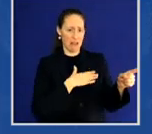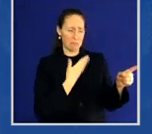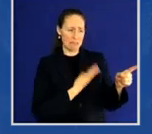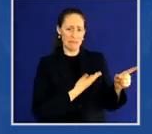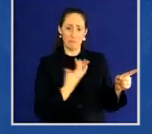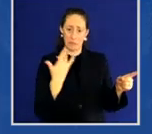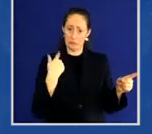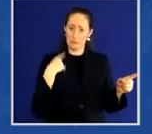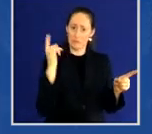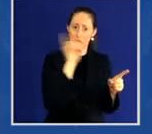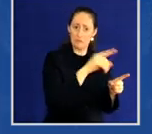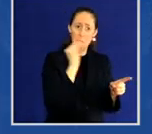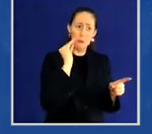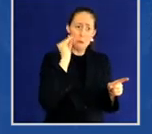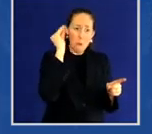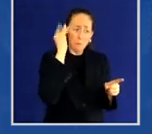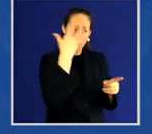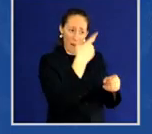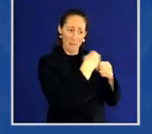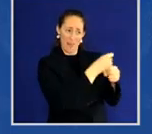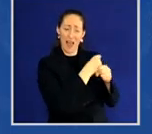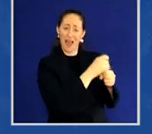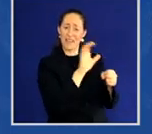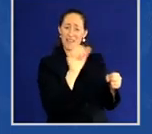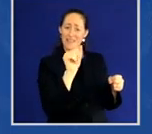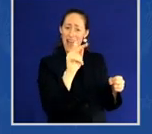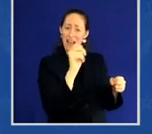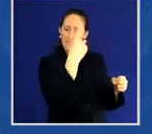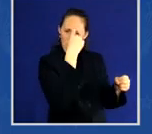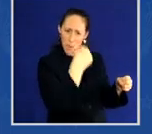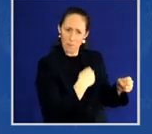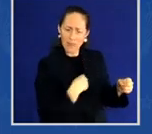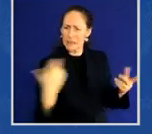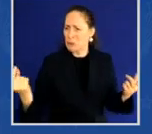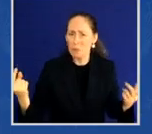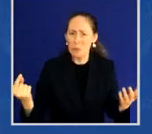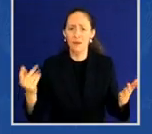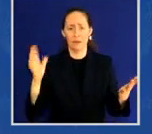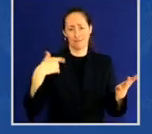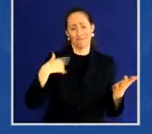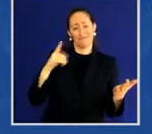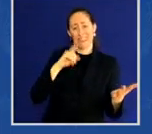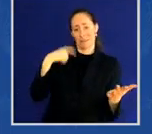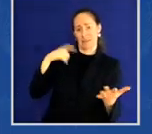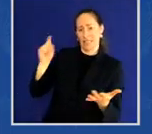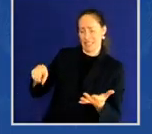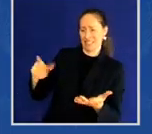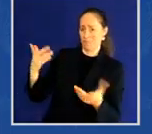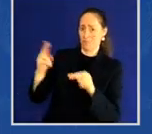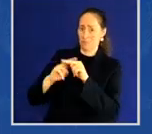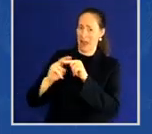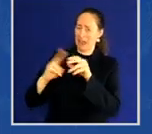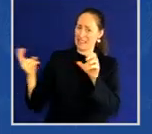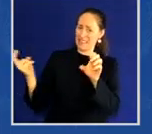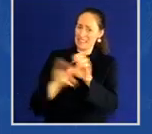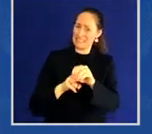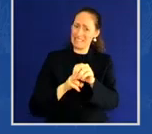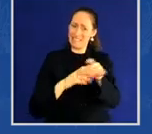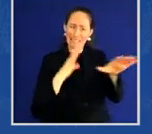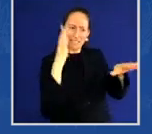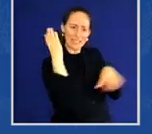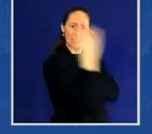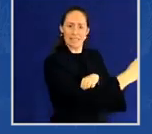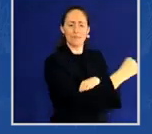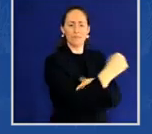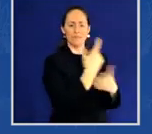she made for me." He said, "What do you need?" I said, "I need just time to catch the 5 o'clock metro, and I can get the 6:28 coming